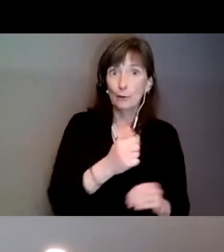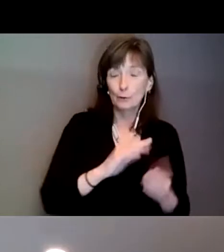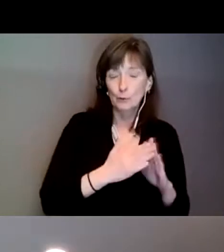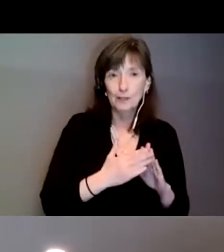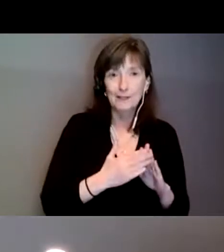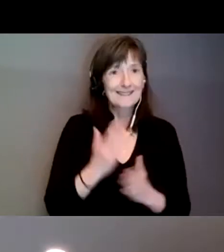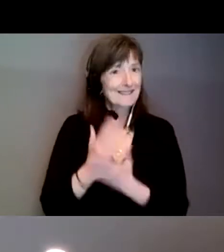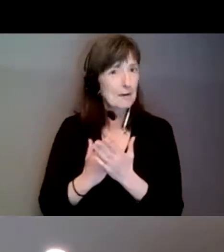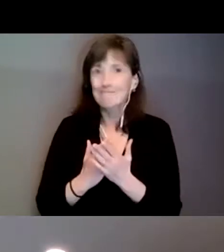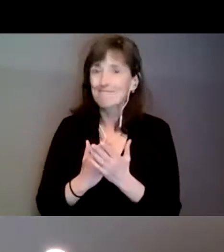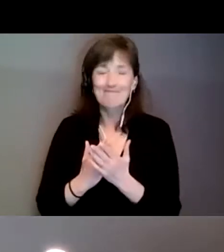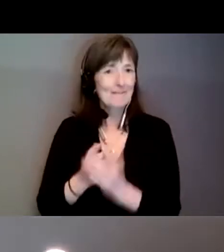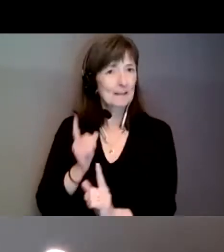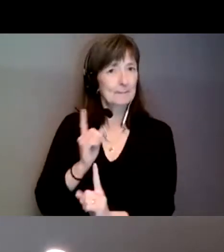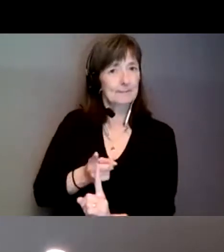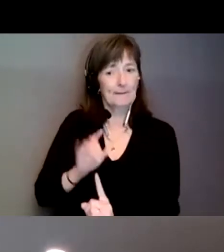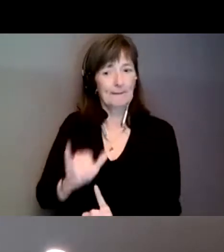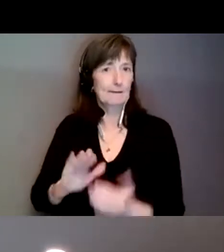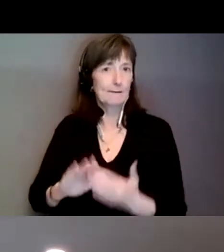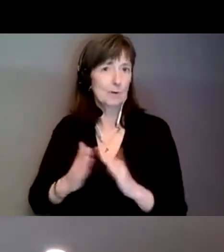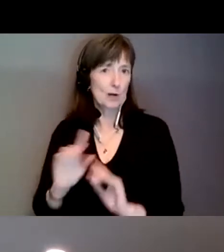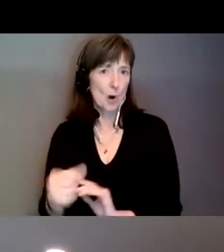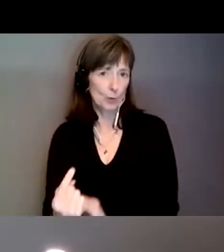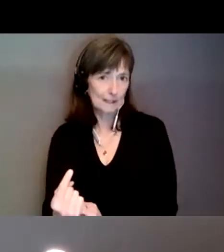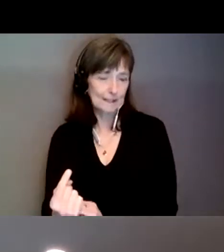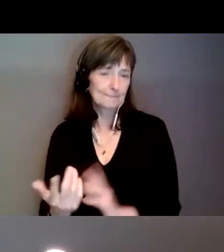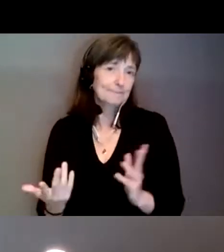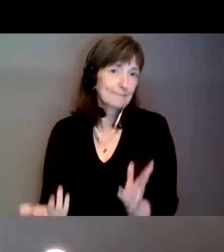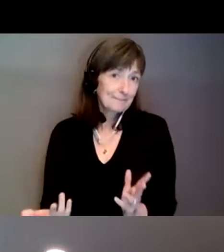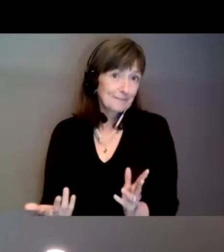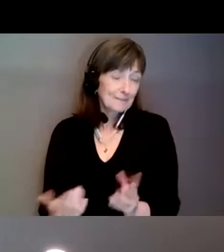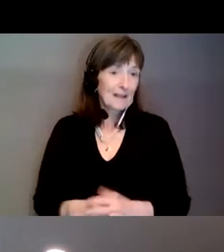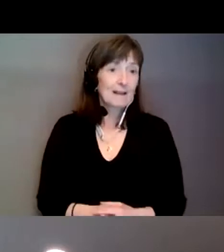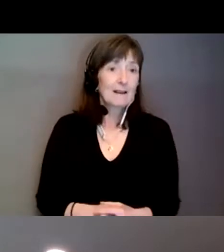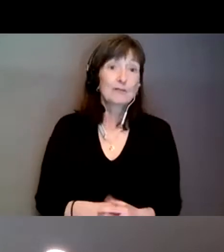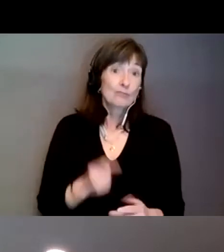I guess the answer is how do we address